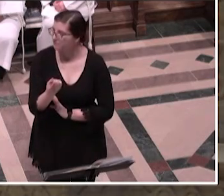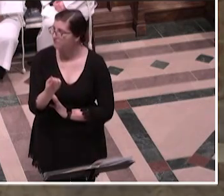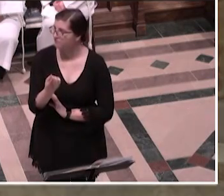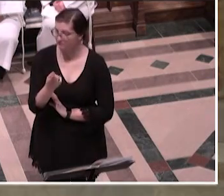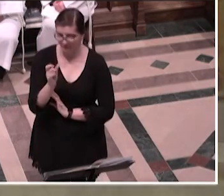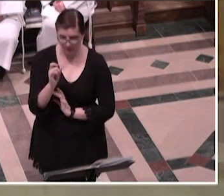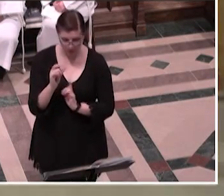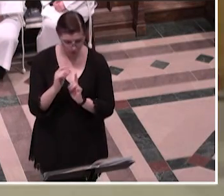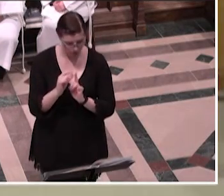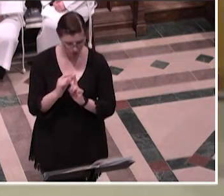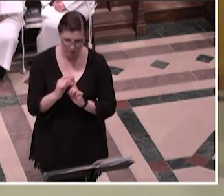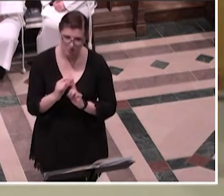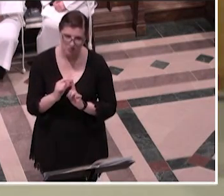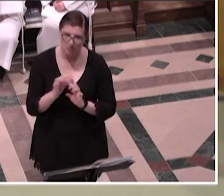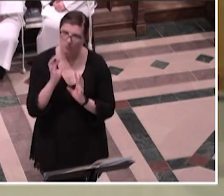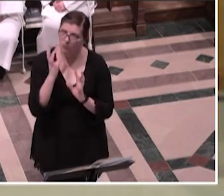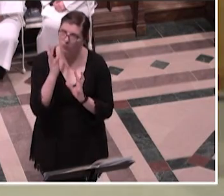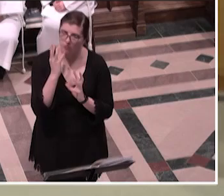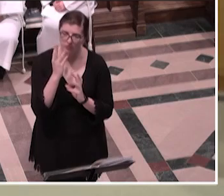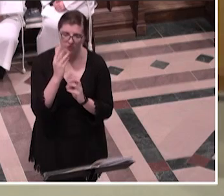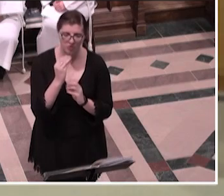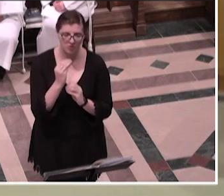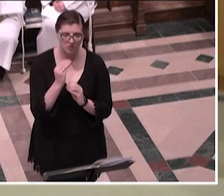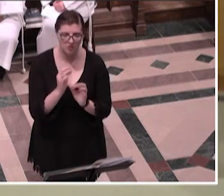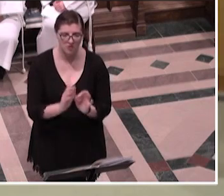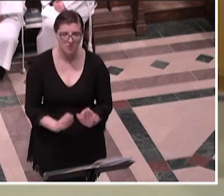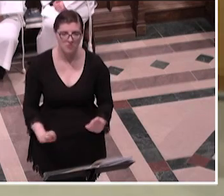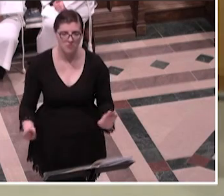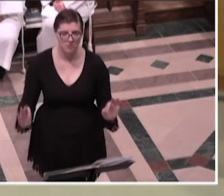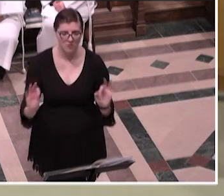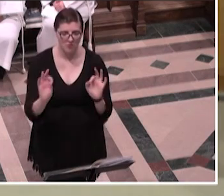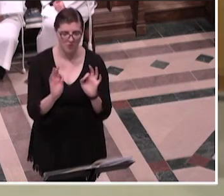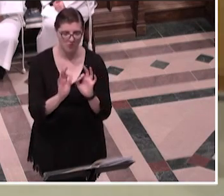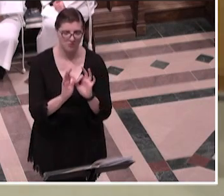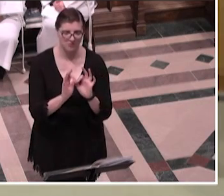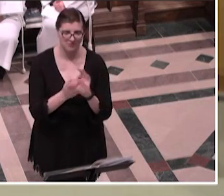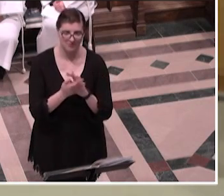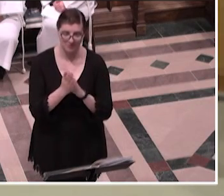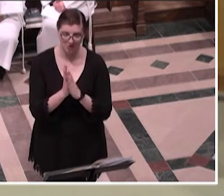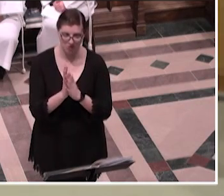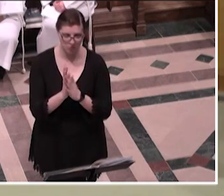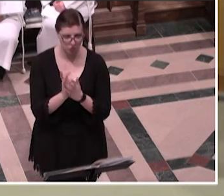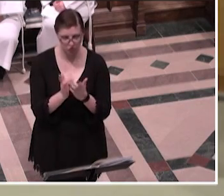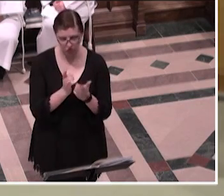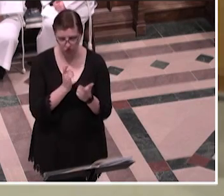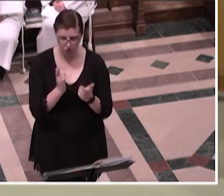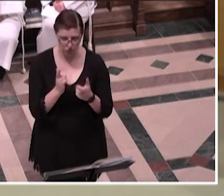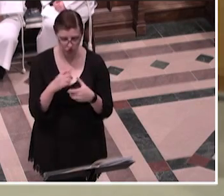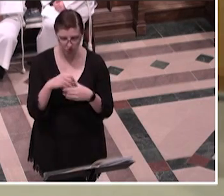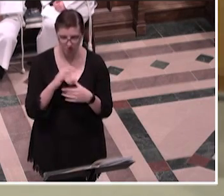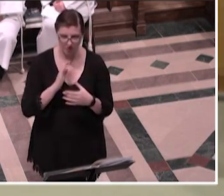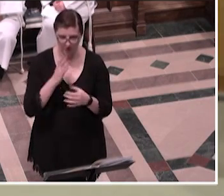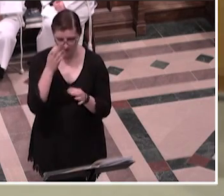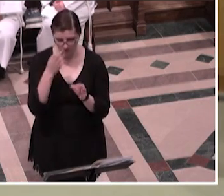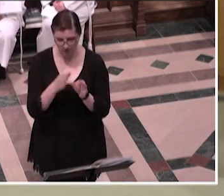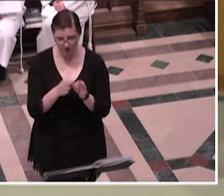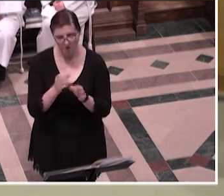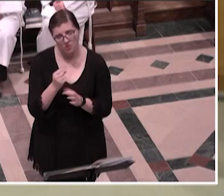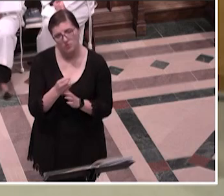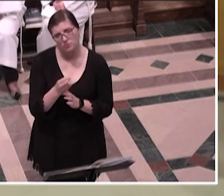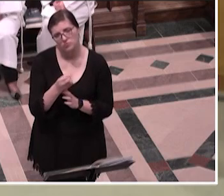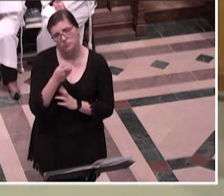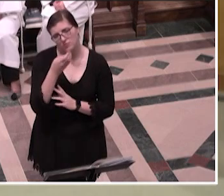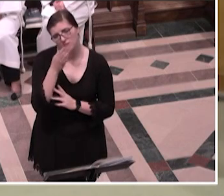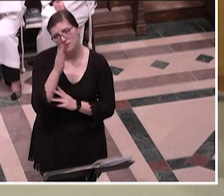so beautiful, so important that they have become the cornerstone of our faith. For God so loved